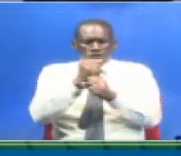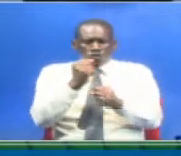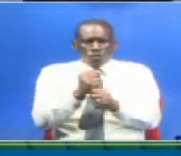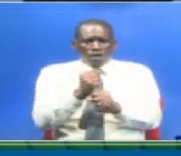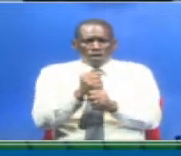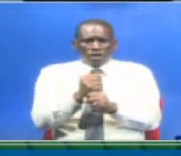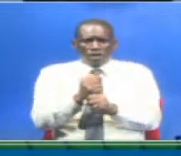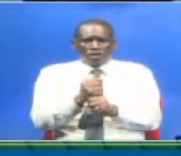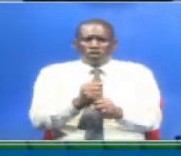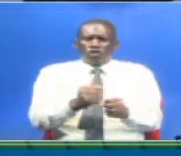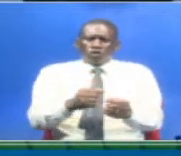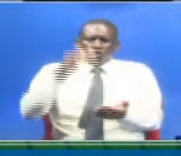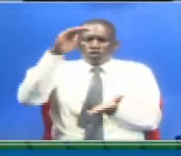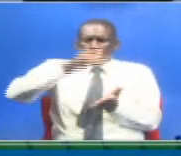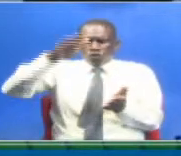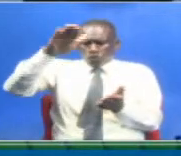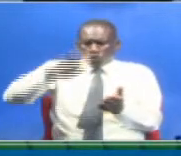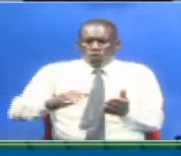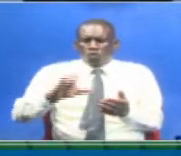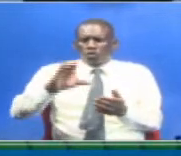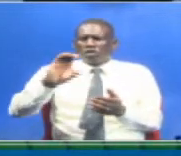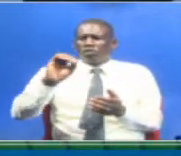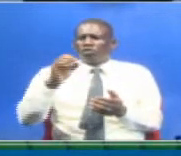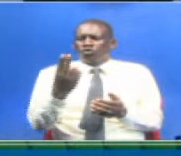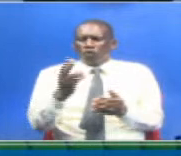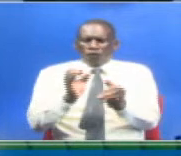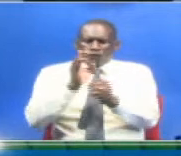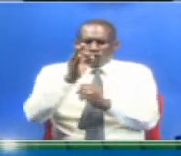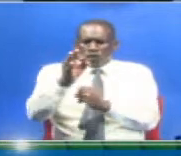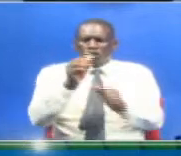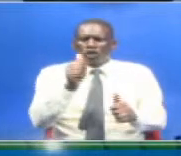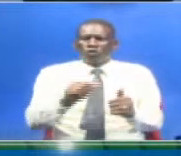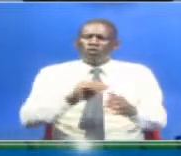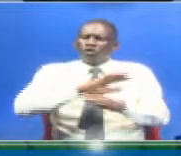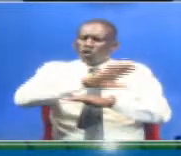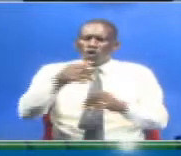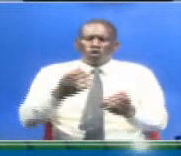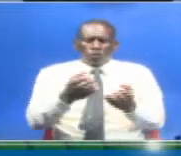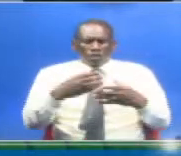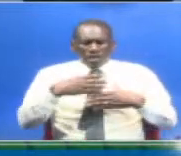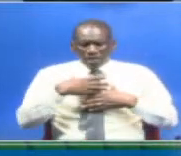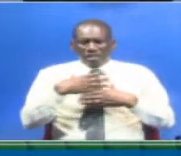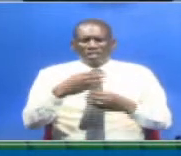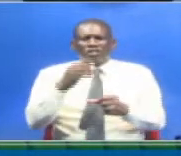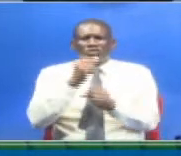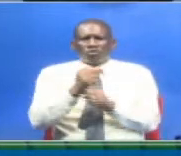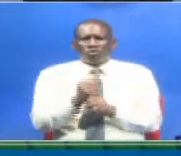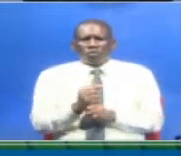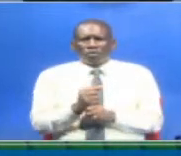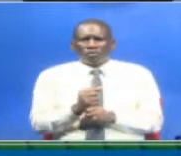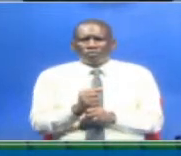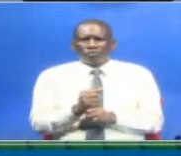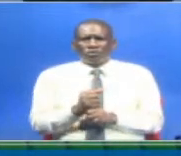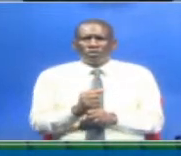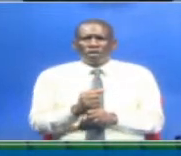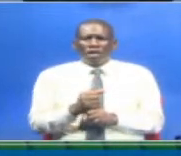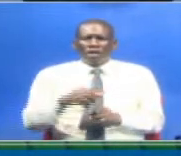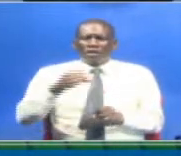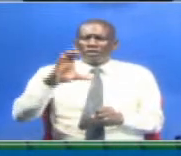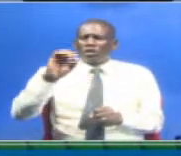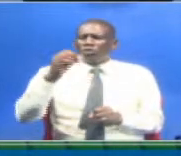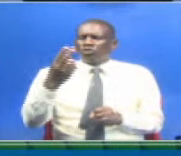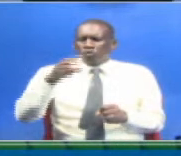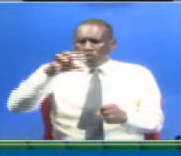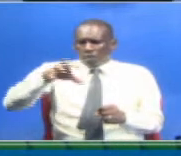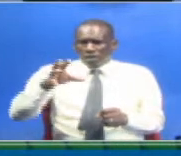carbon, climate resilient future that we all aspire to. Voluntary carbon markets are an important piece of